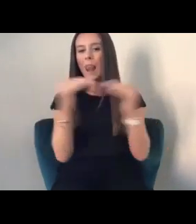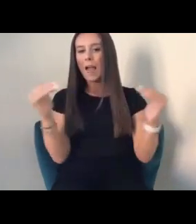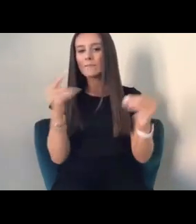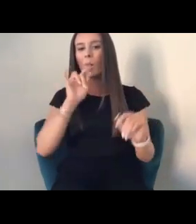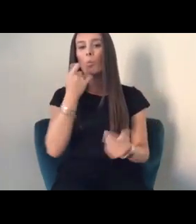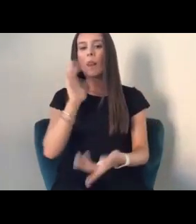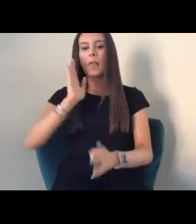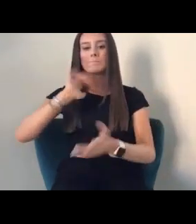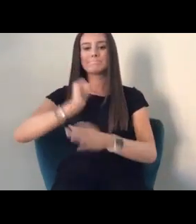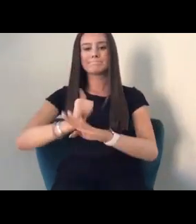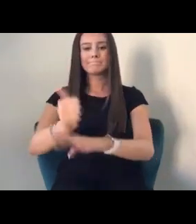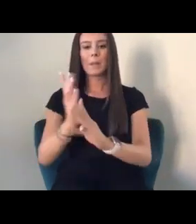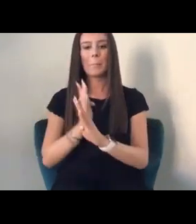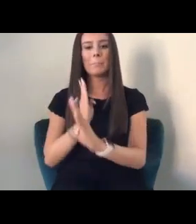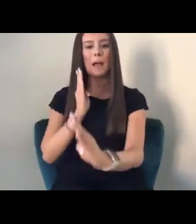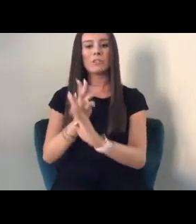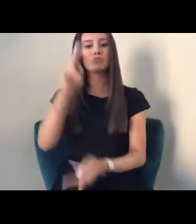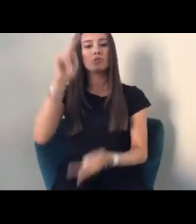in a bit more detail later.